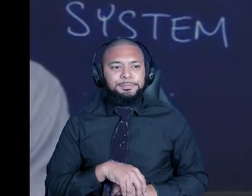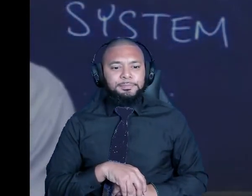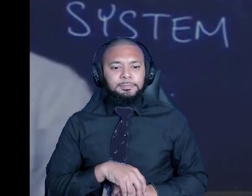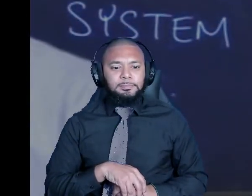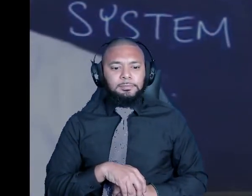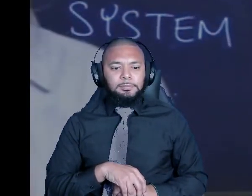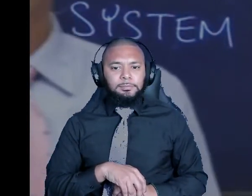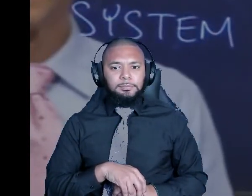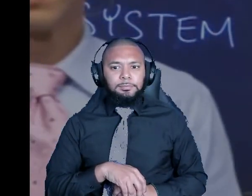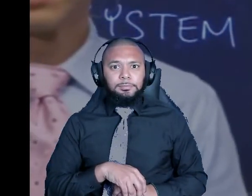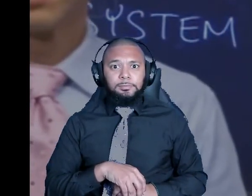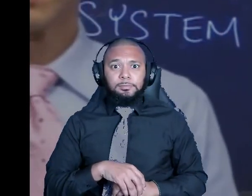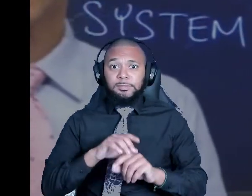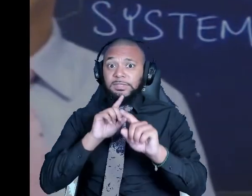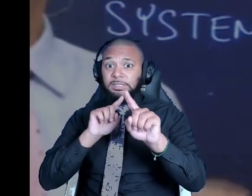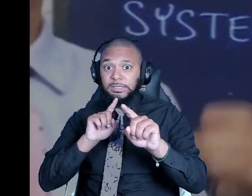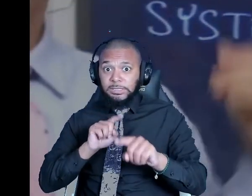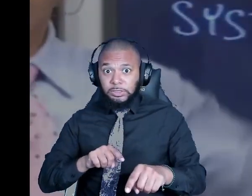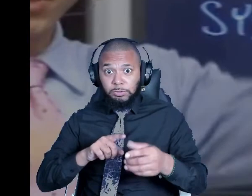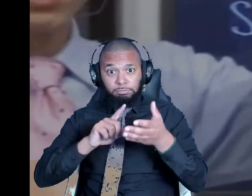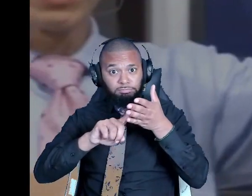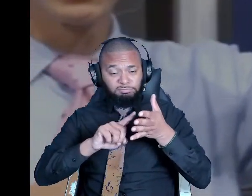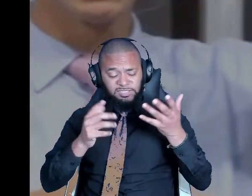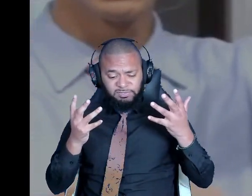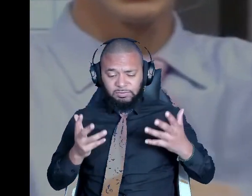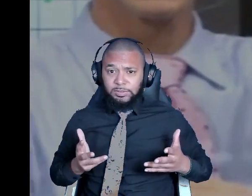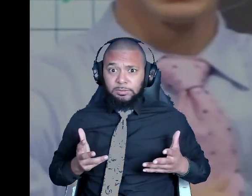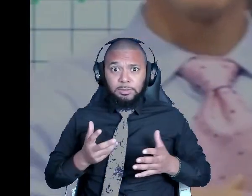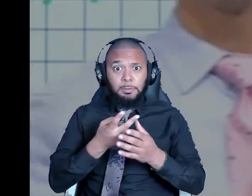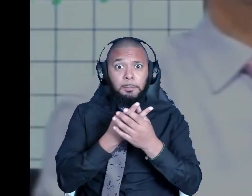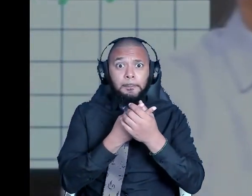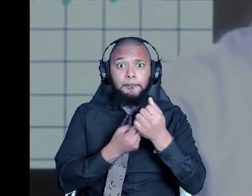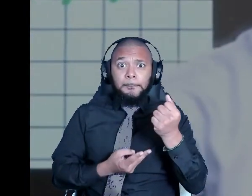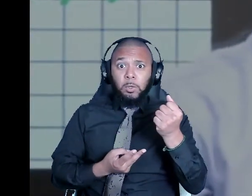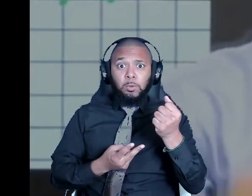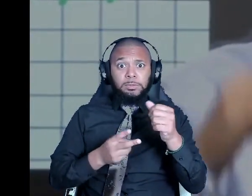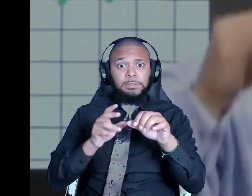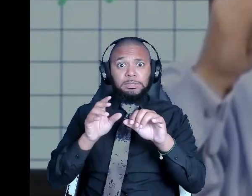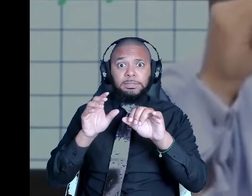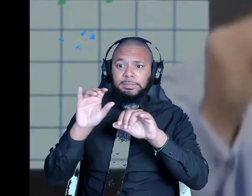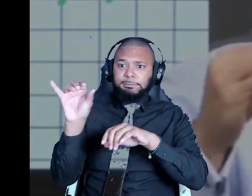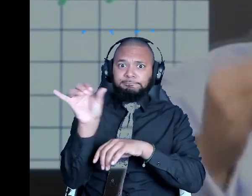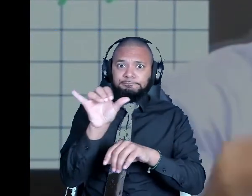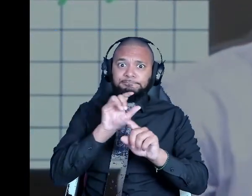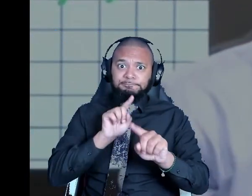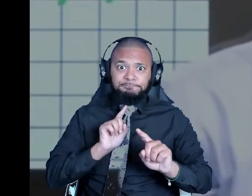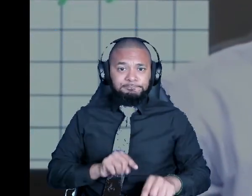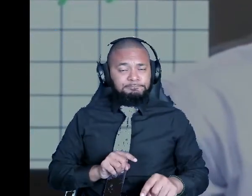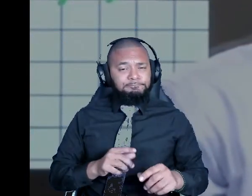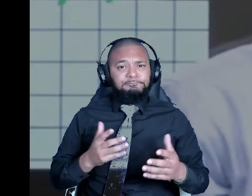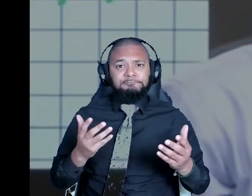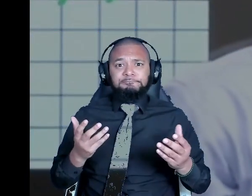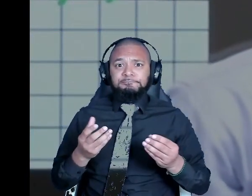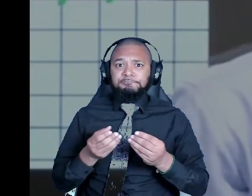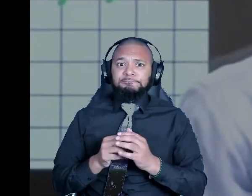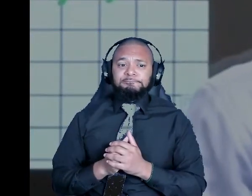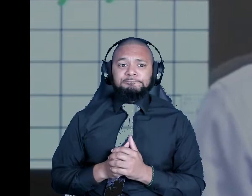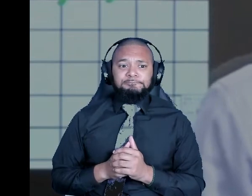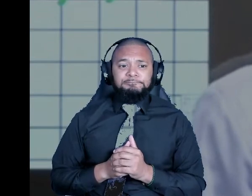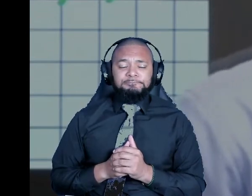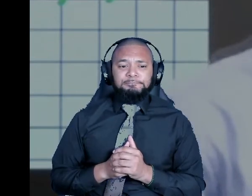We checked our answer. Both equations checked out. We had the same solution for each one.